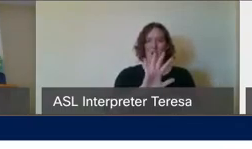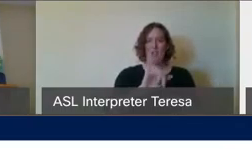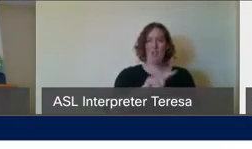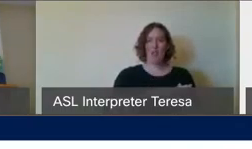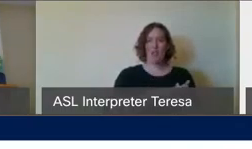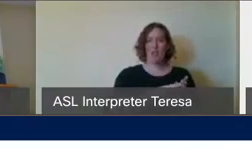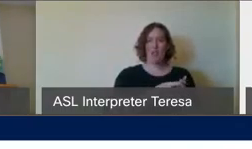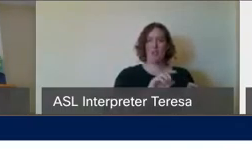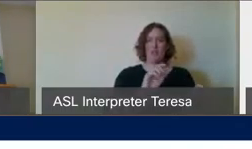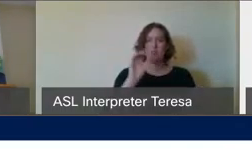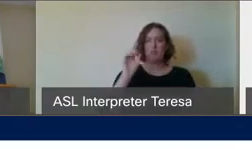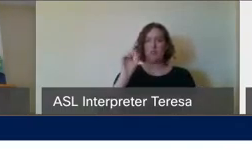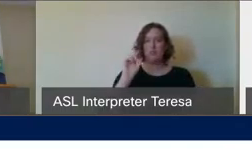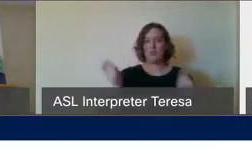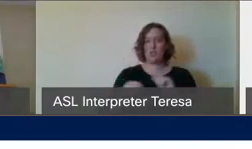to